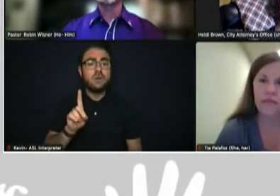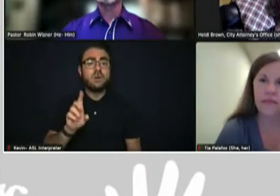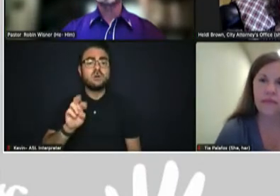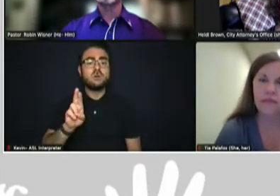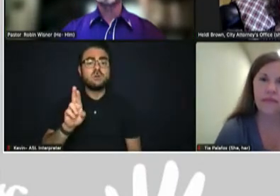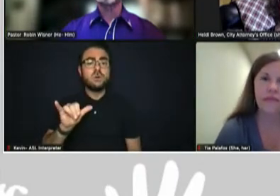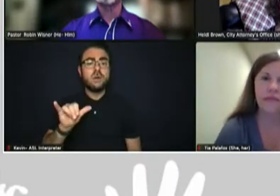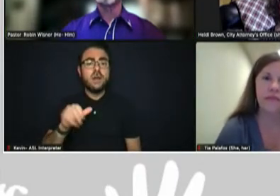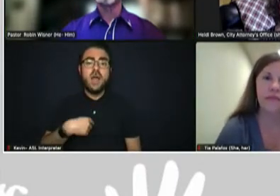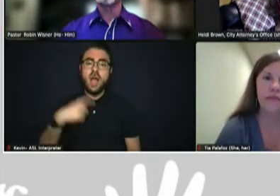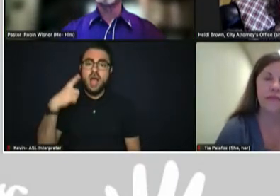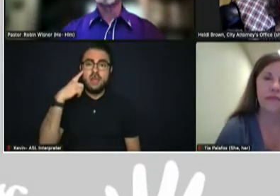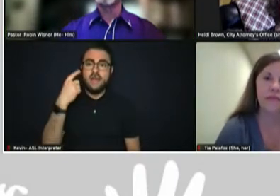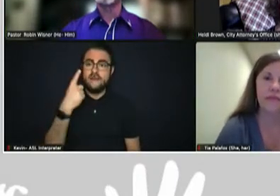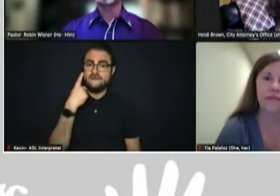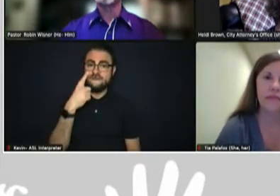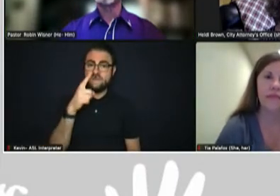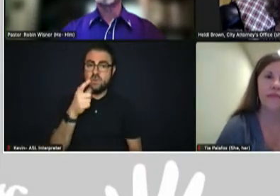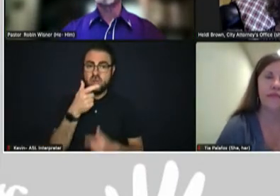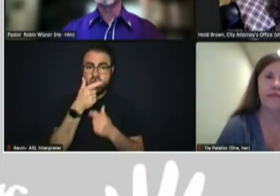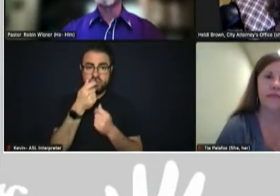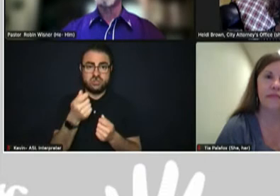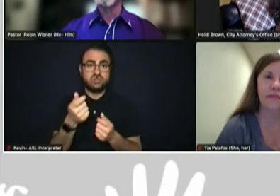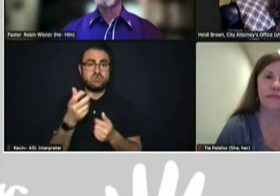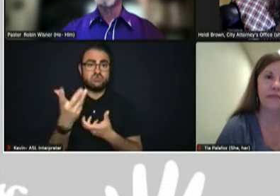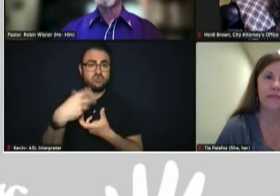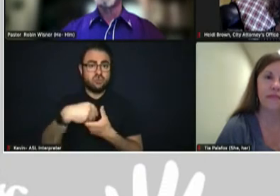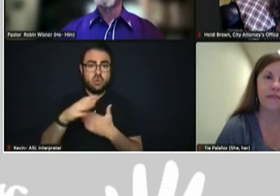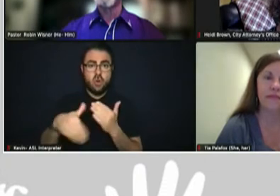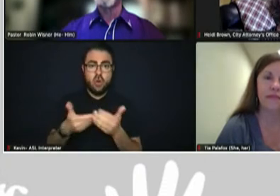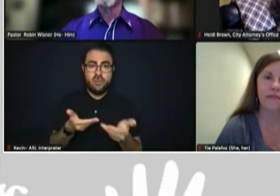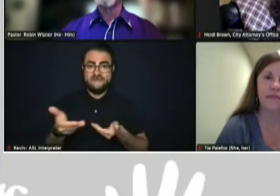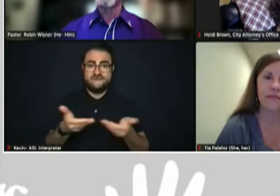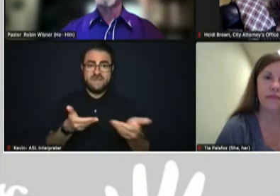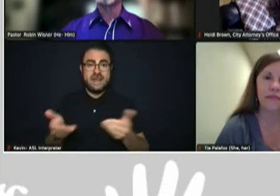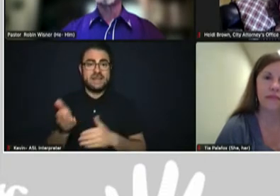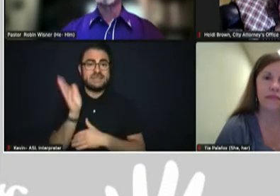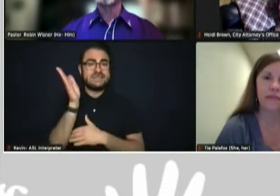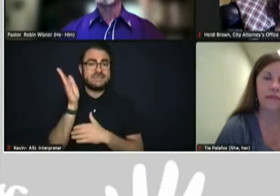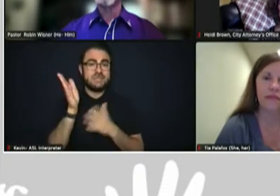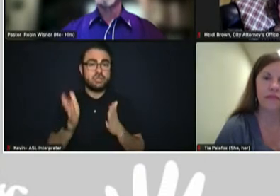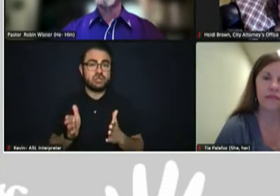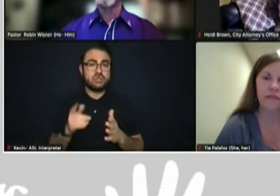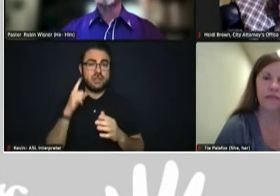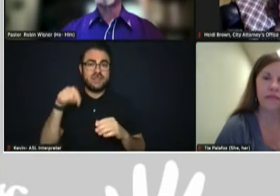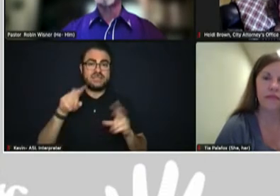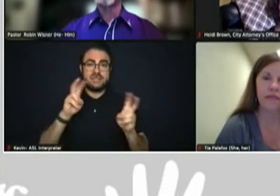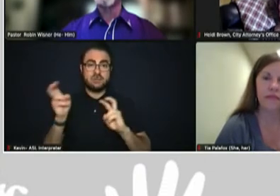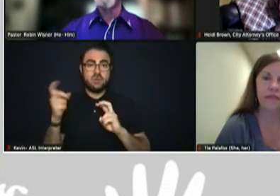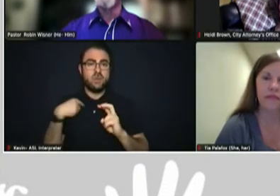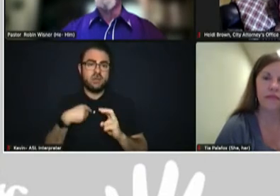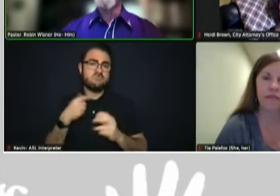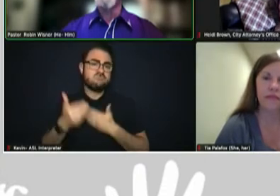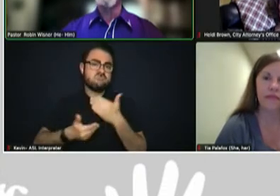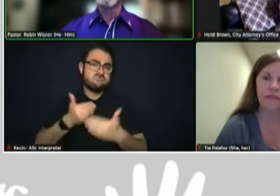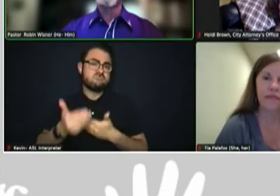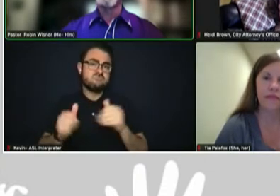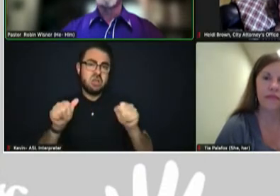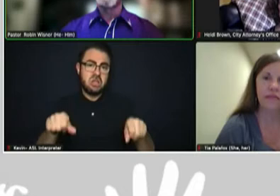interest of including all of our invited speakers on this subject, we can move along.